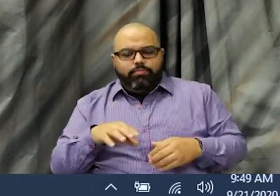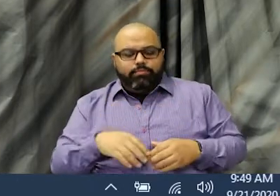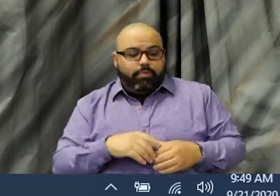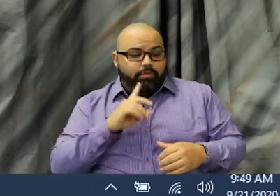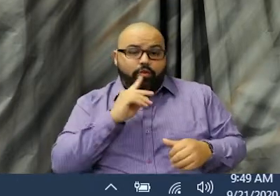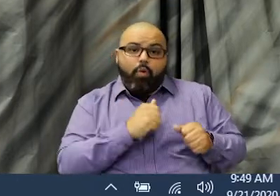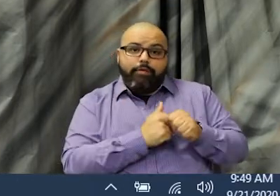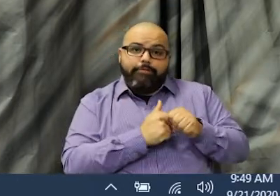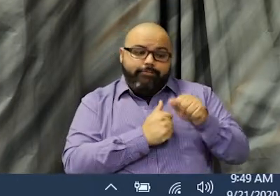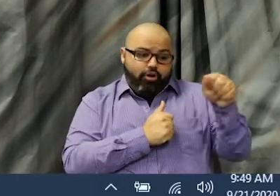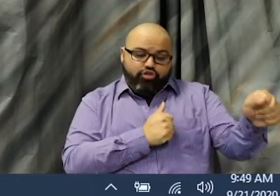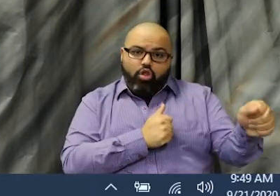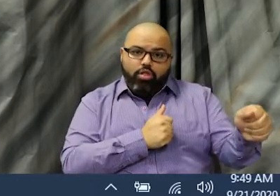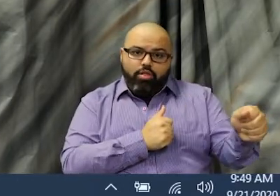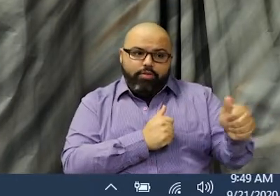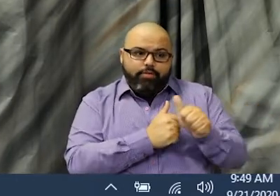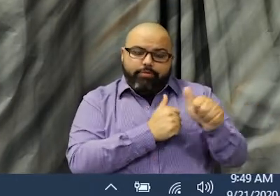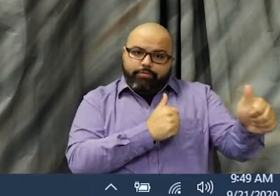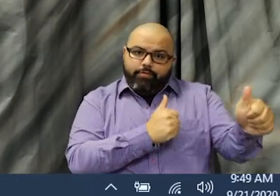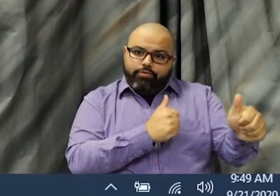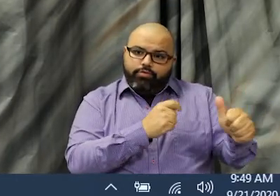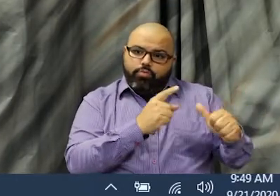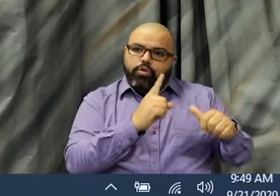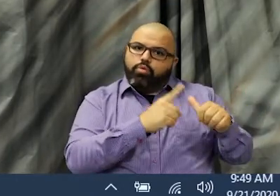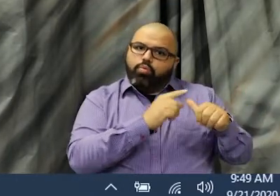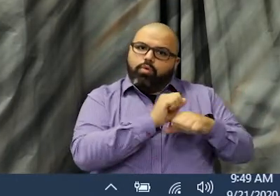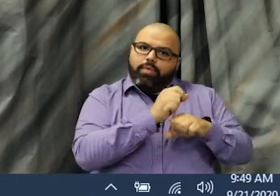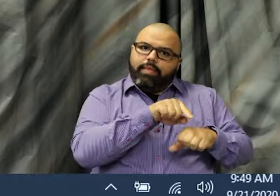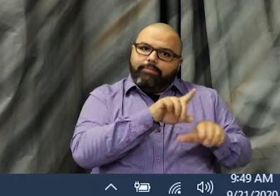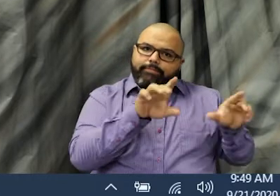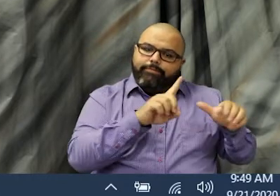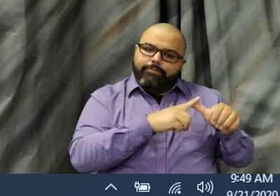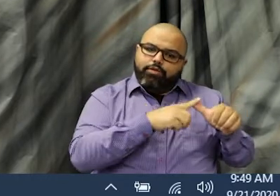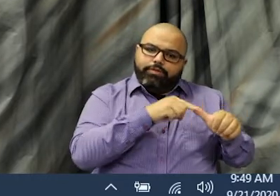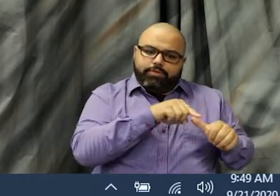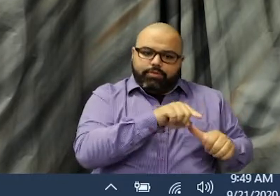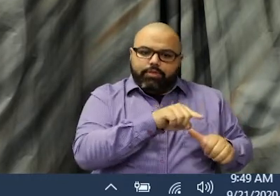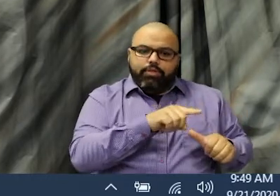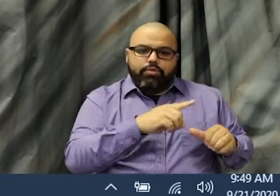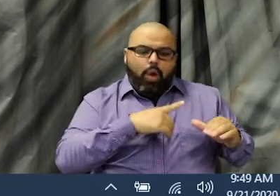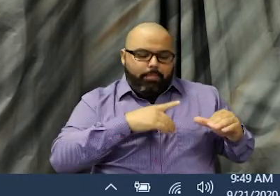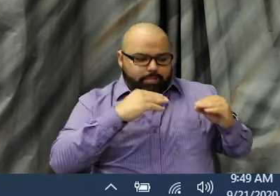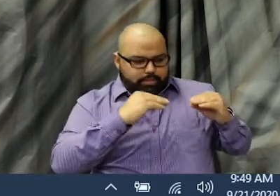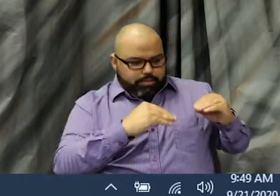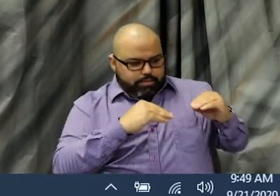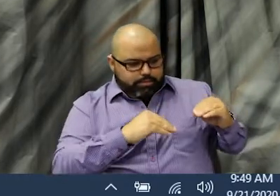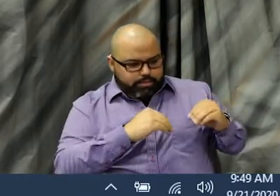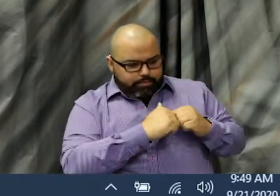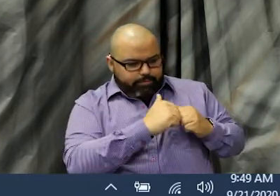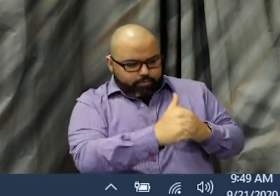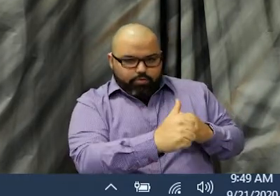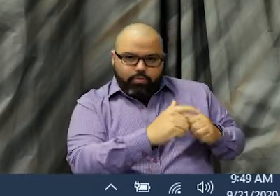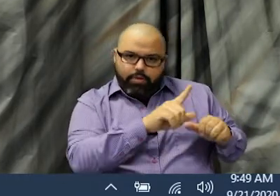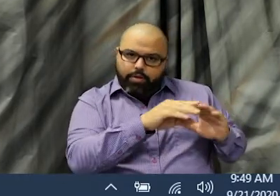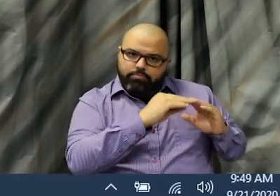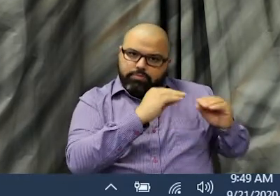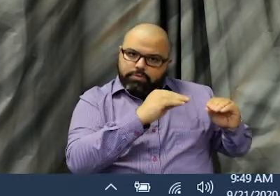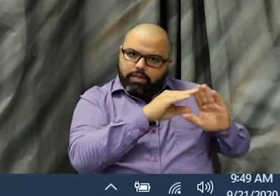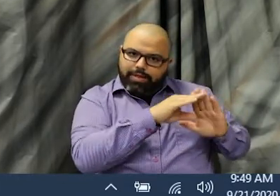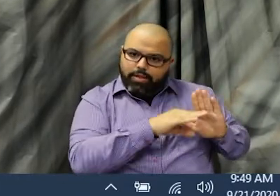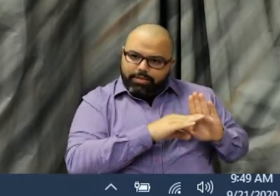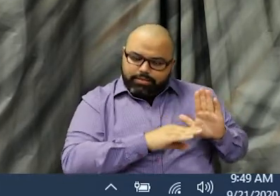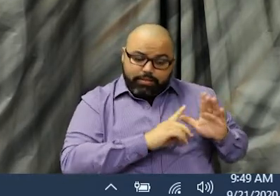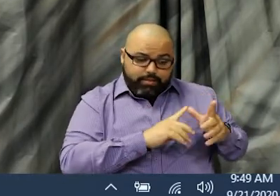For virtual, we're going to work with virtual first. So I'm going to teach them their